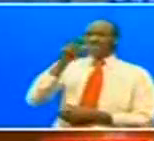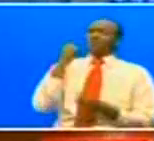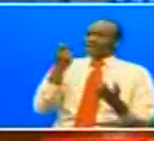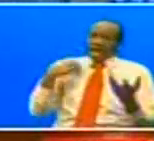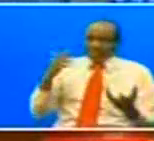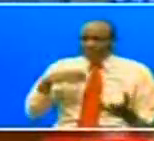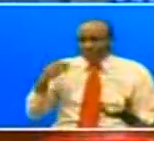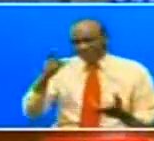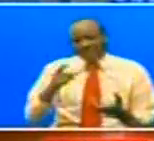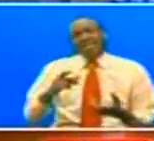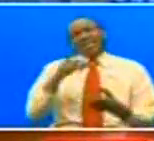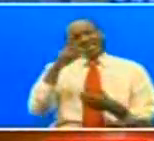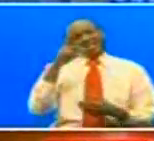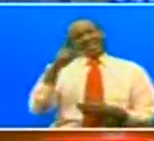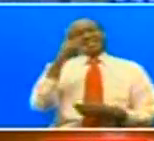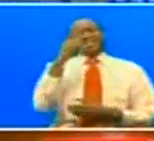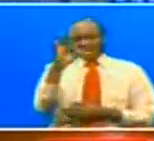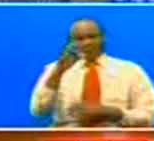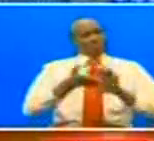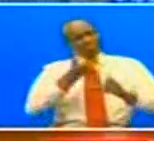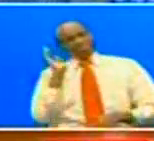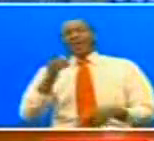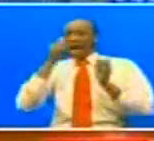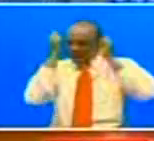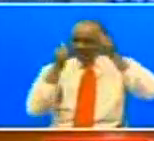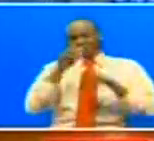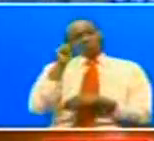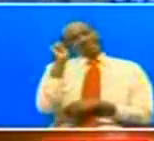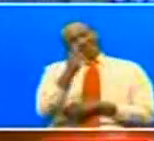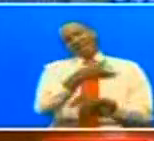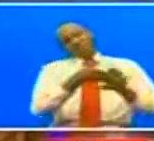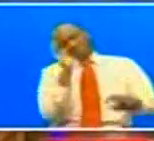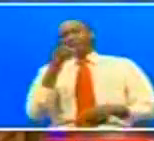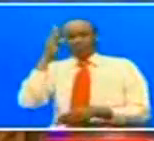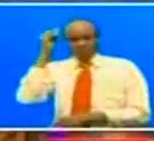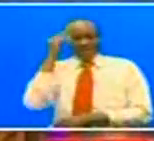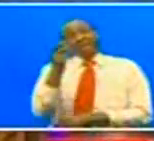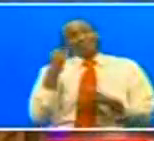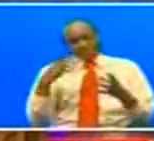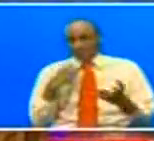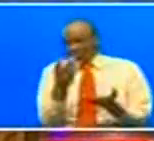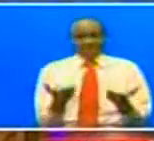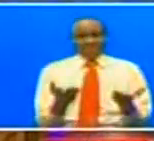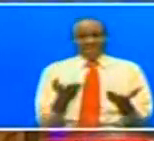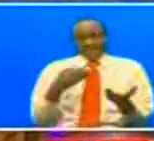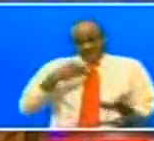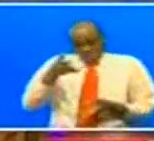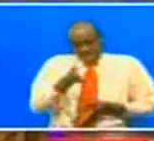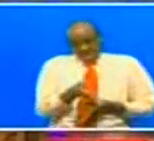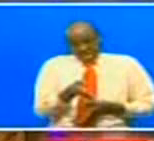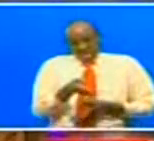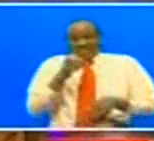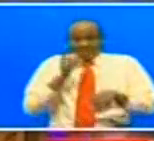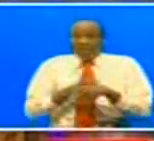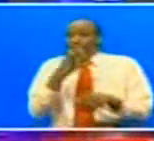Because there's been a lot of criticism. What are we doing in Somalia if we can't man that porous border? What are we doing in there? Why not bring the